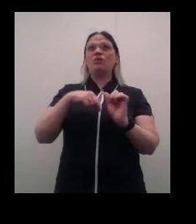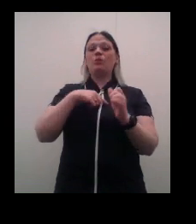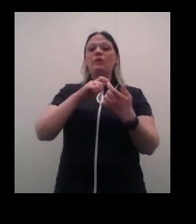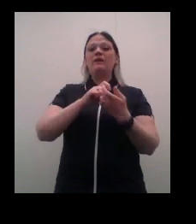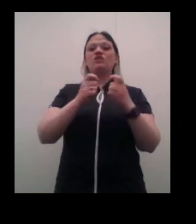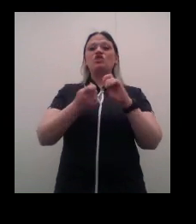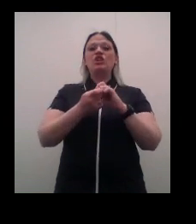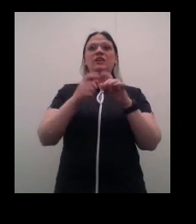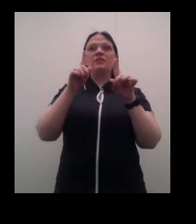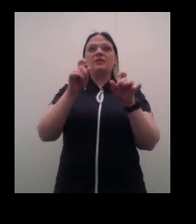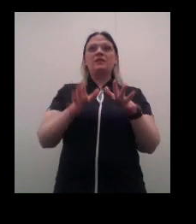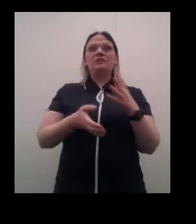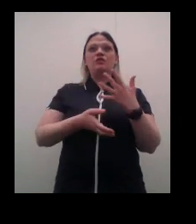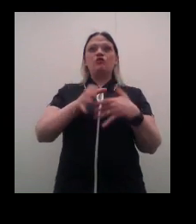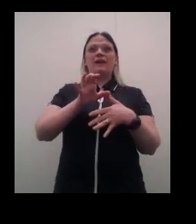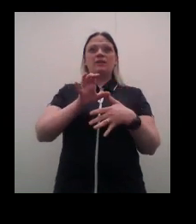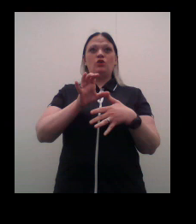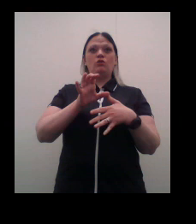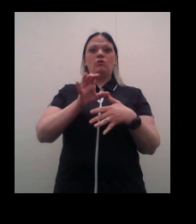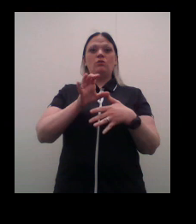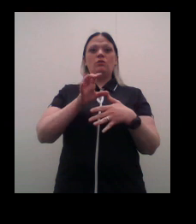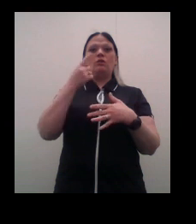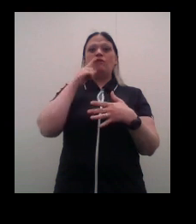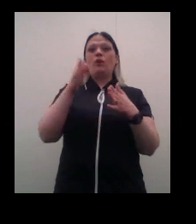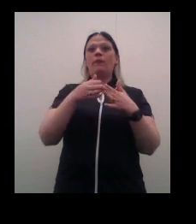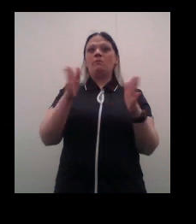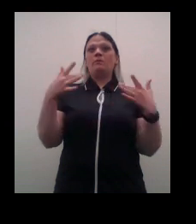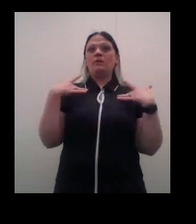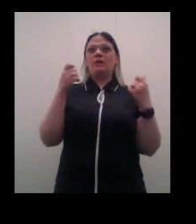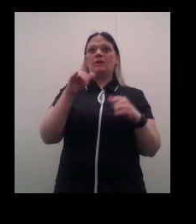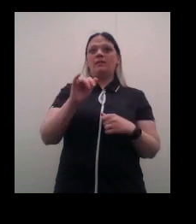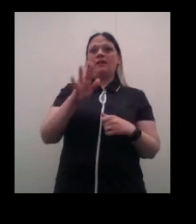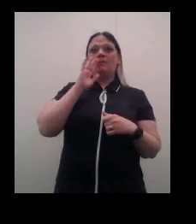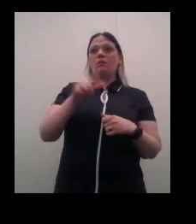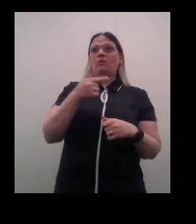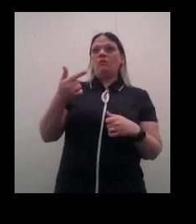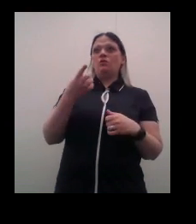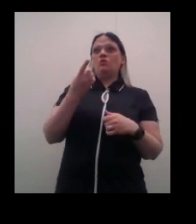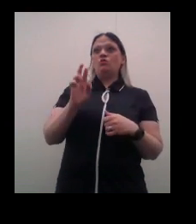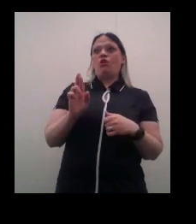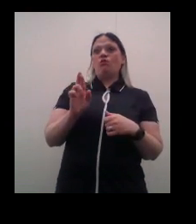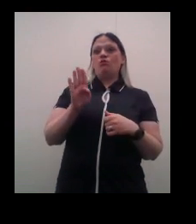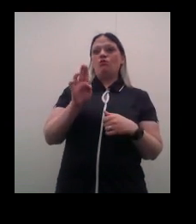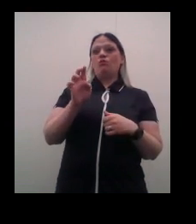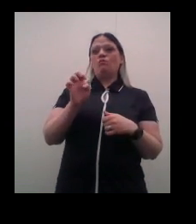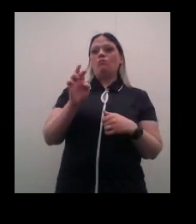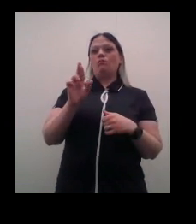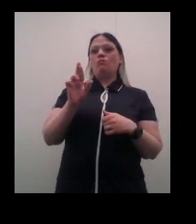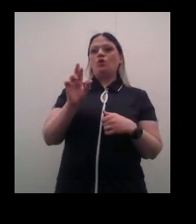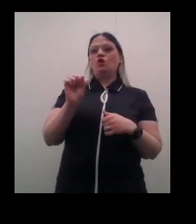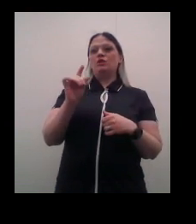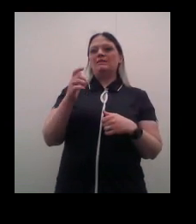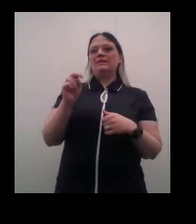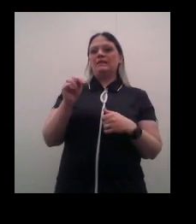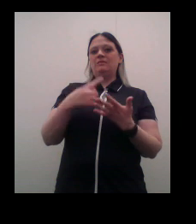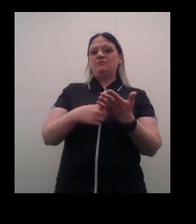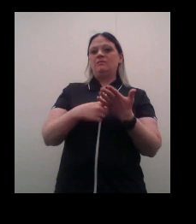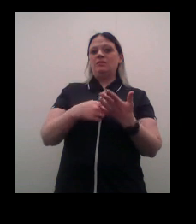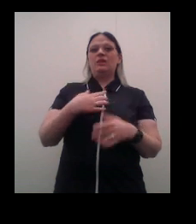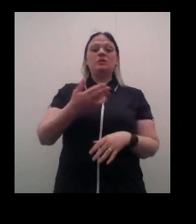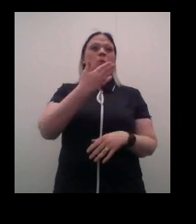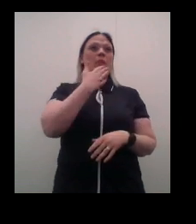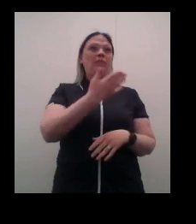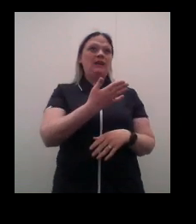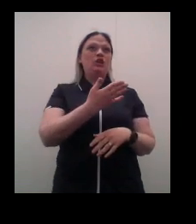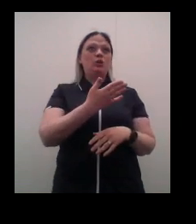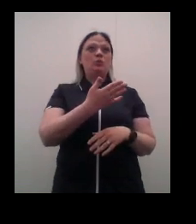the testing criteria at the Public Health Lab, and I'll turn it over to Dr. Burstein to talk a little bit more about that. Thank you. Thanks, Mark. So just